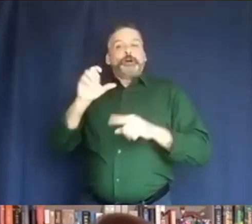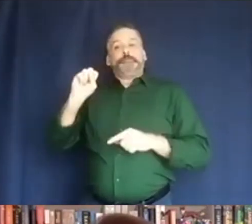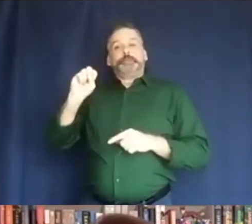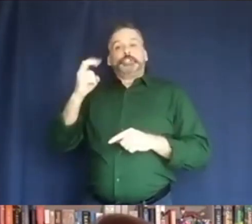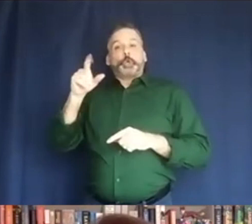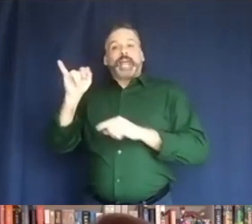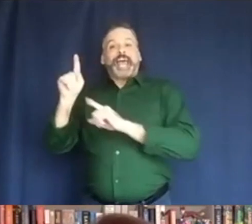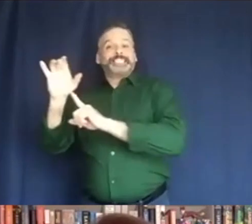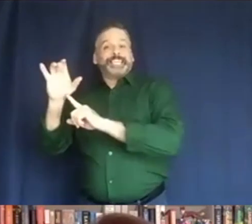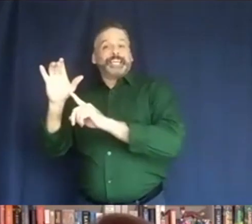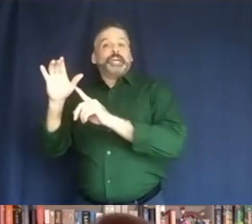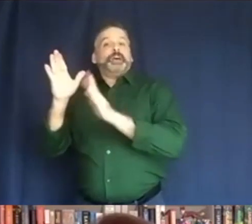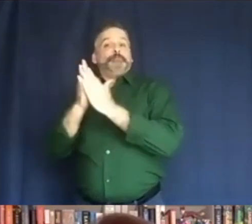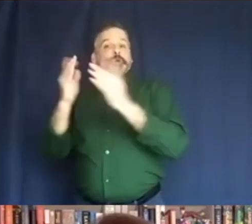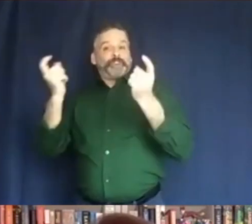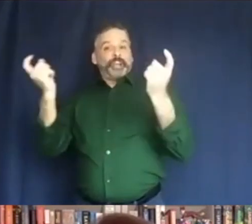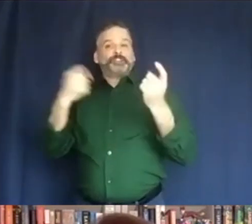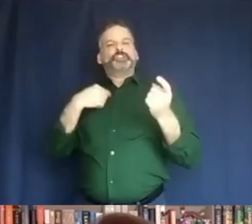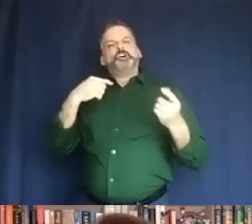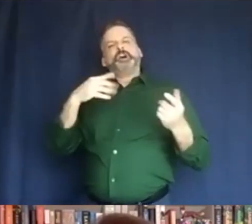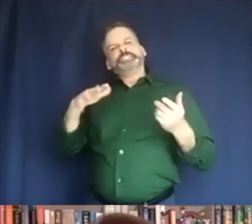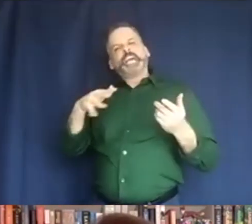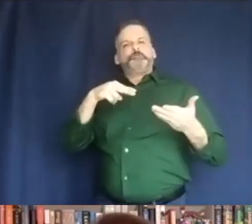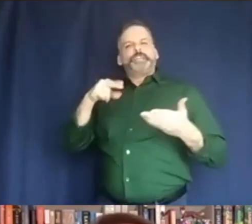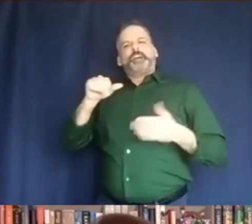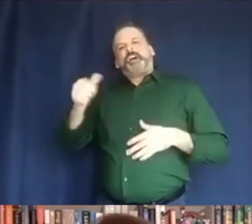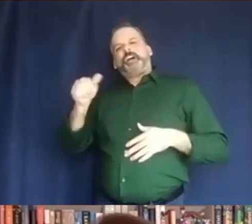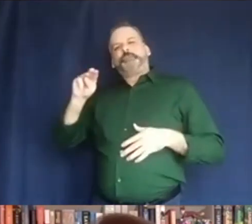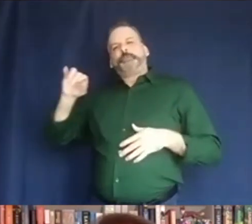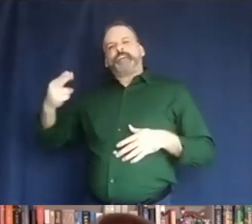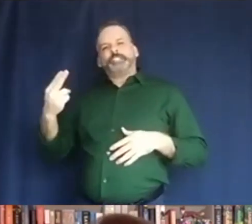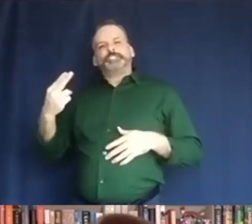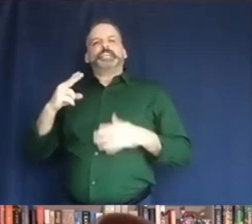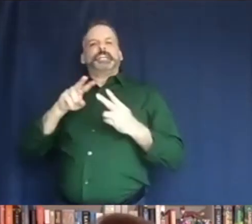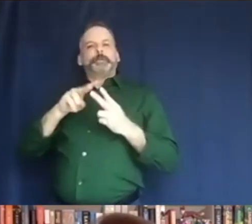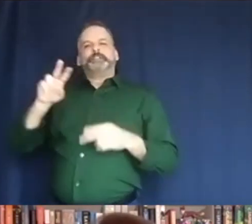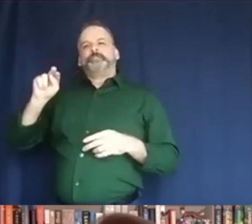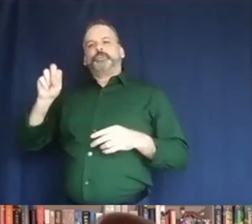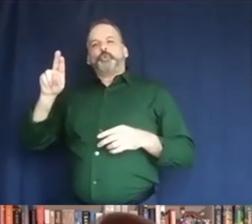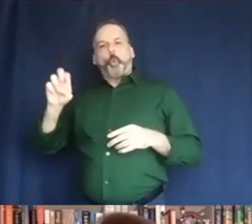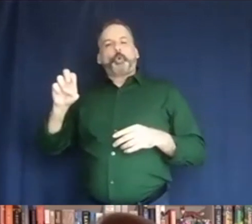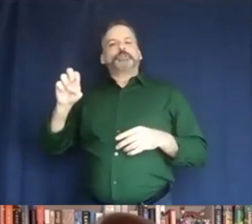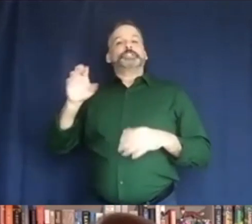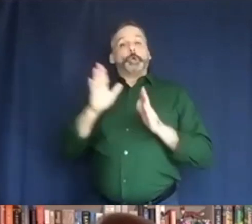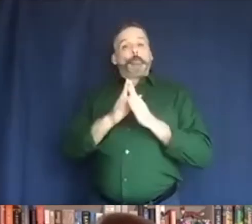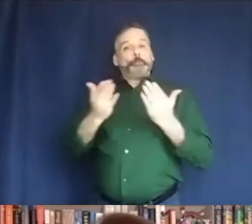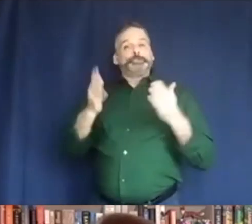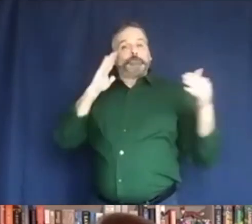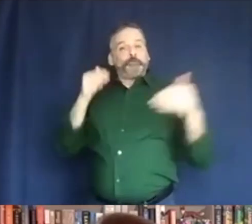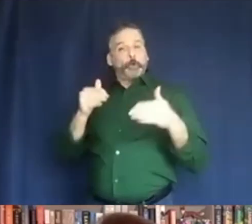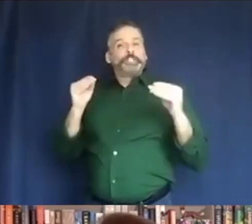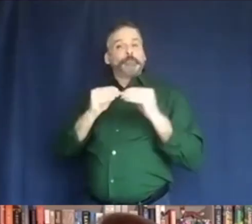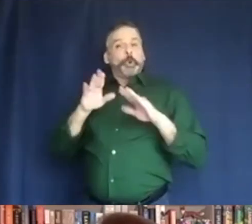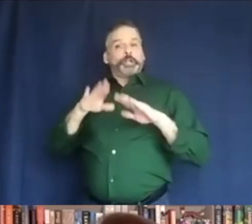I, would kind of read other mythologies. I read a couple of Norse mythology, like you know, books that were geared a little bit more towards kids.